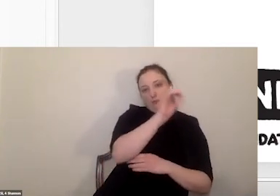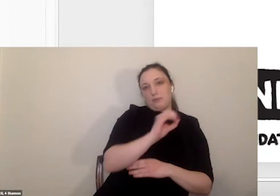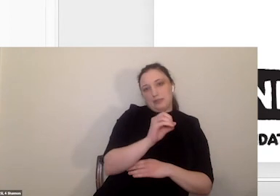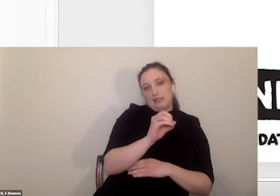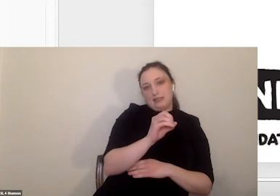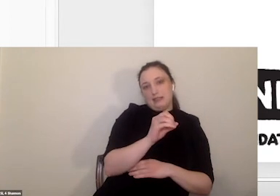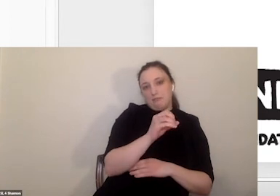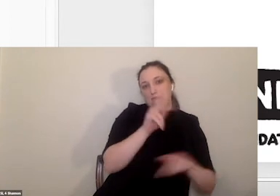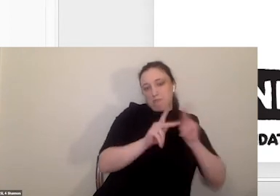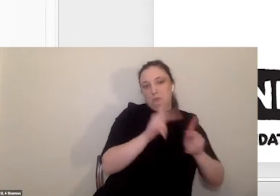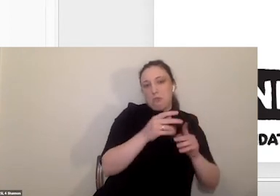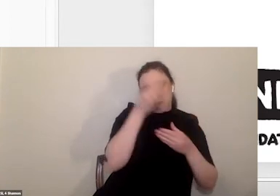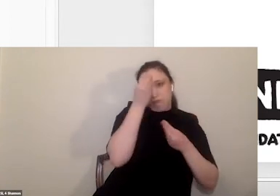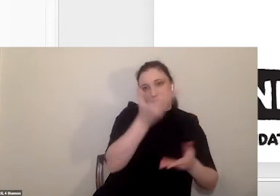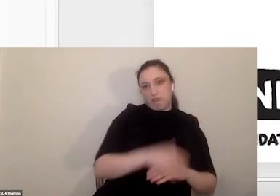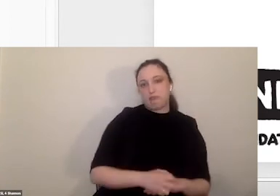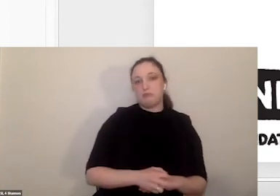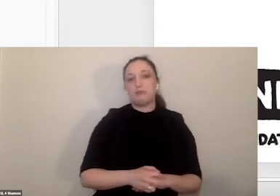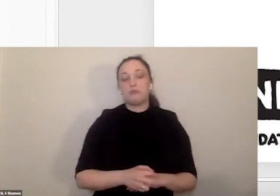hired, 12% of SME